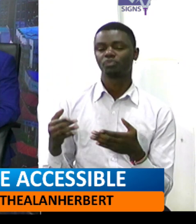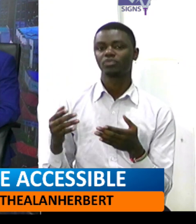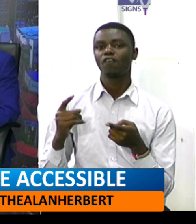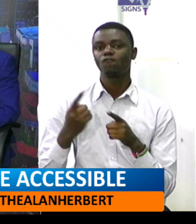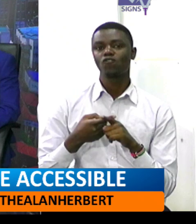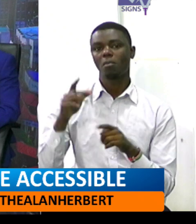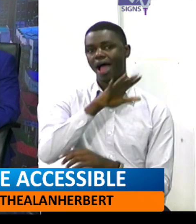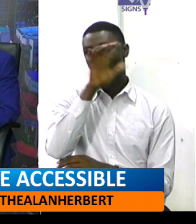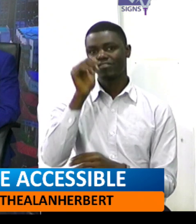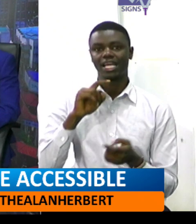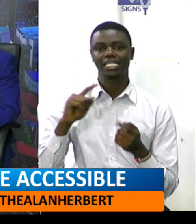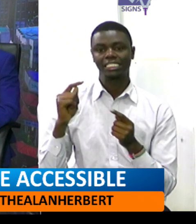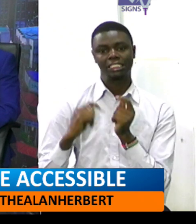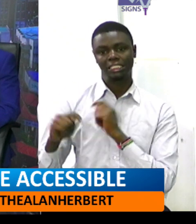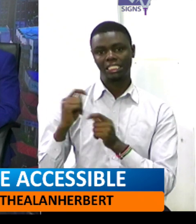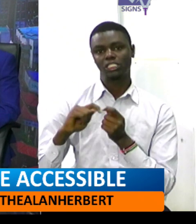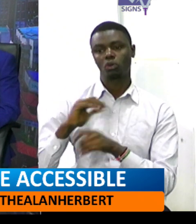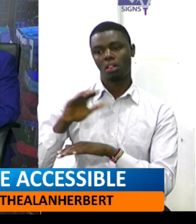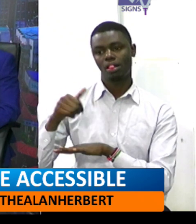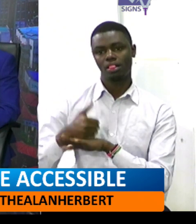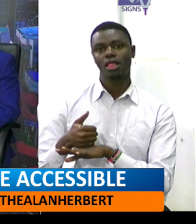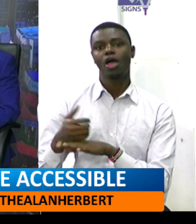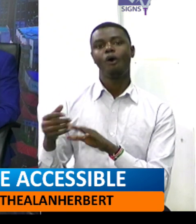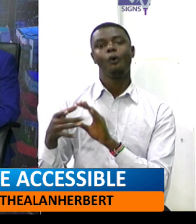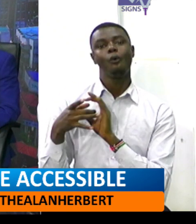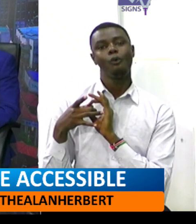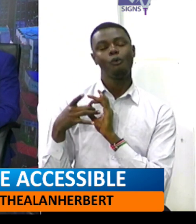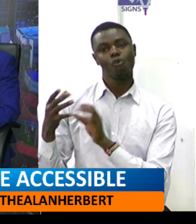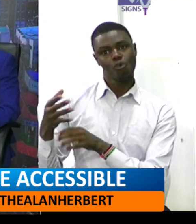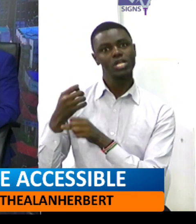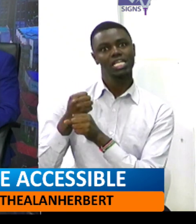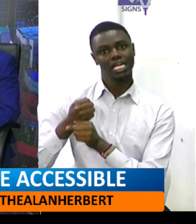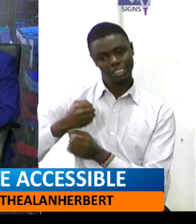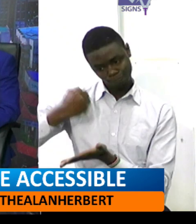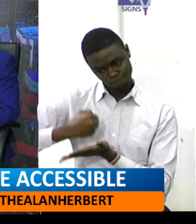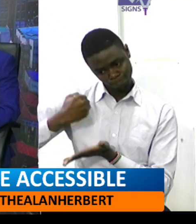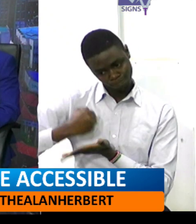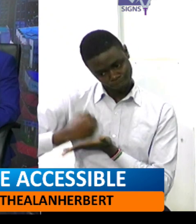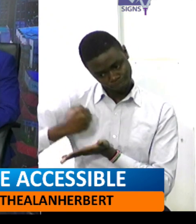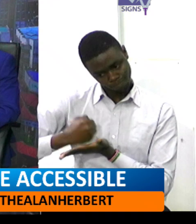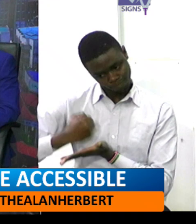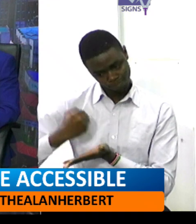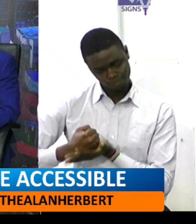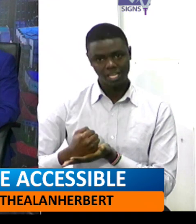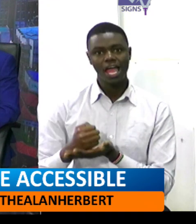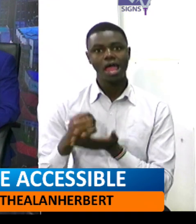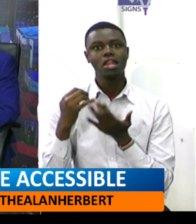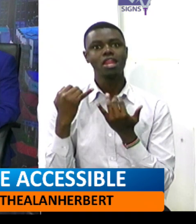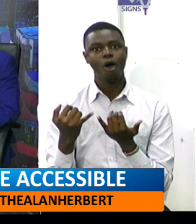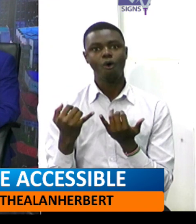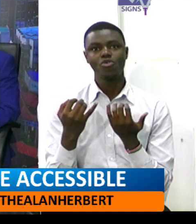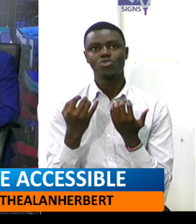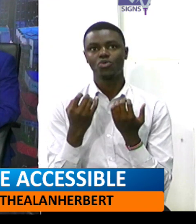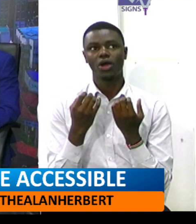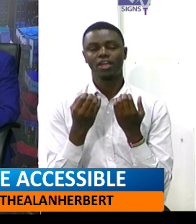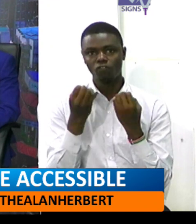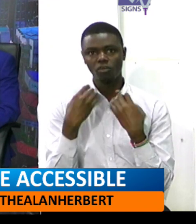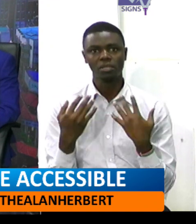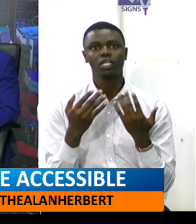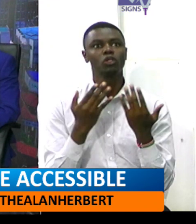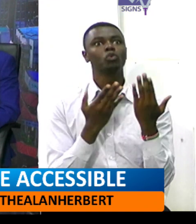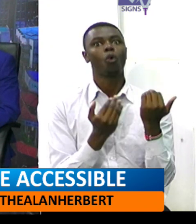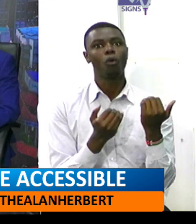African traditional setting, where we trust our mitishamba. Yeah. Now you're telling me to anticipate that I'm going to get